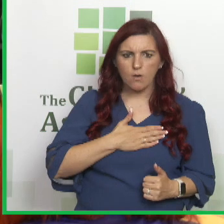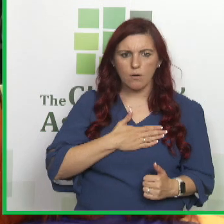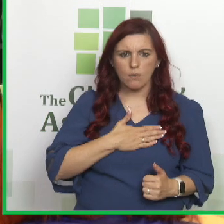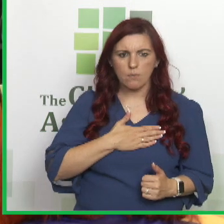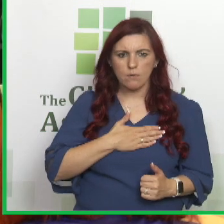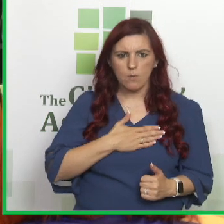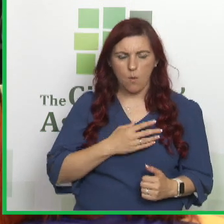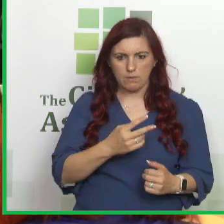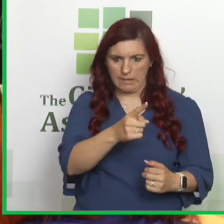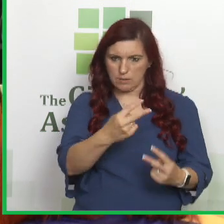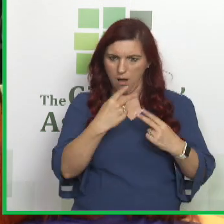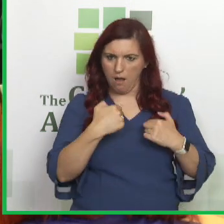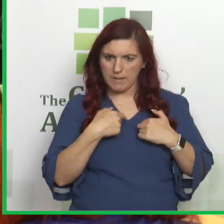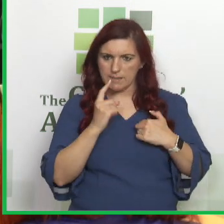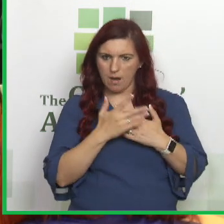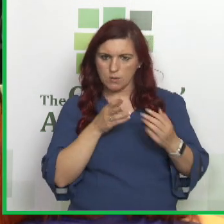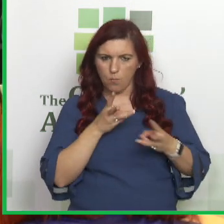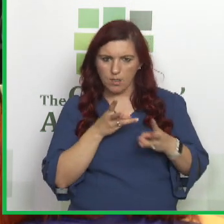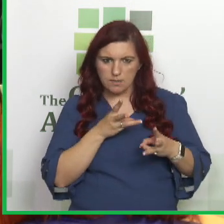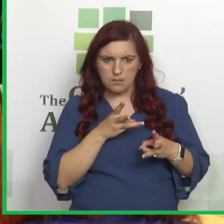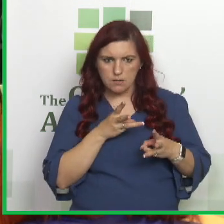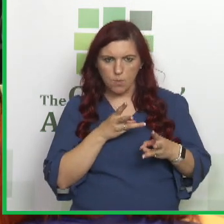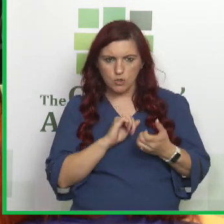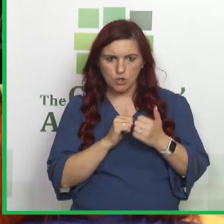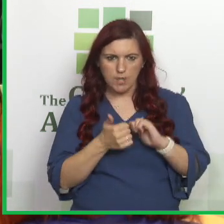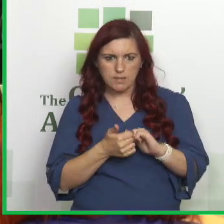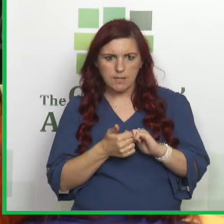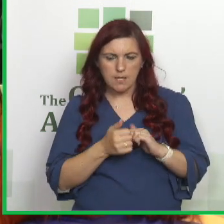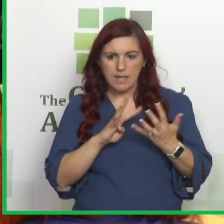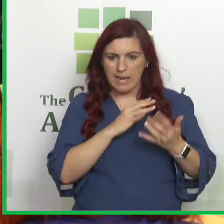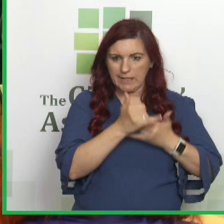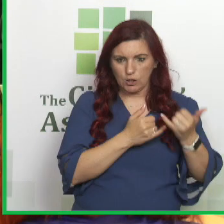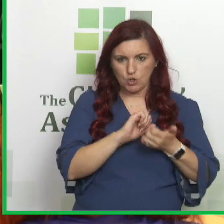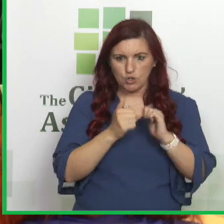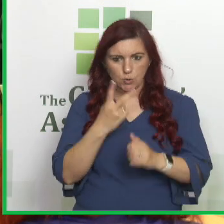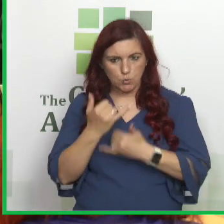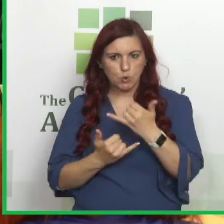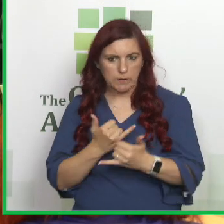lot of work on myself, and instead of a 9-year prison sentence, I was given 2 years.